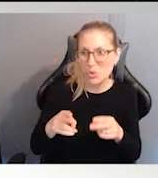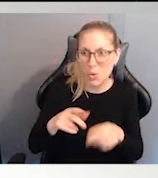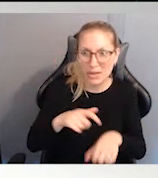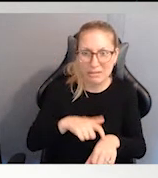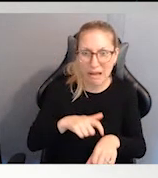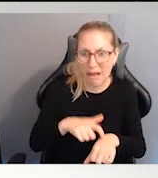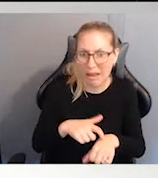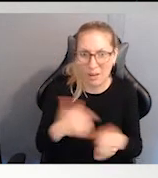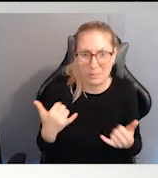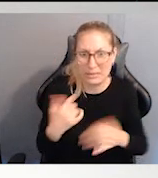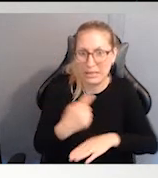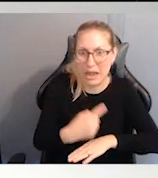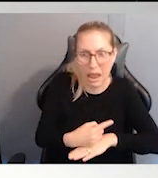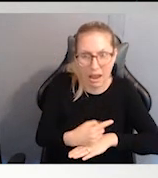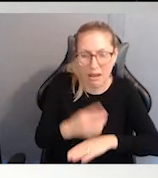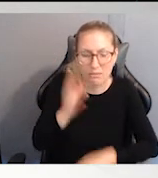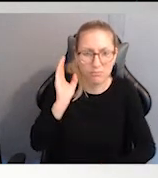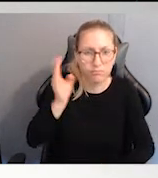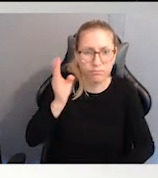but